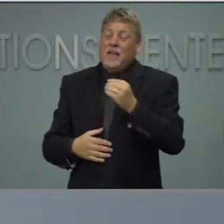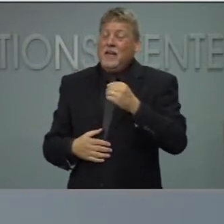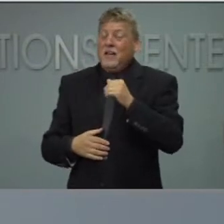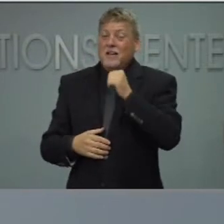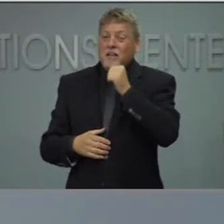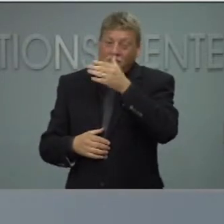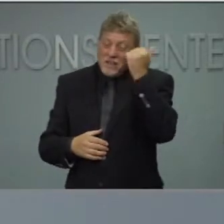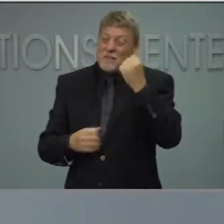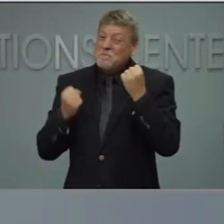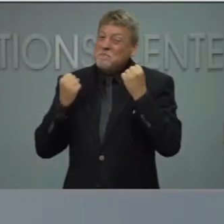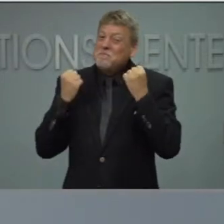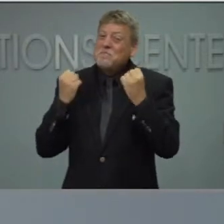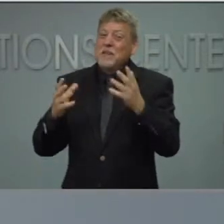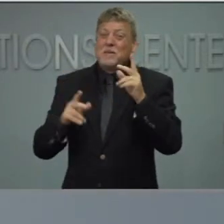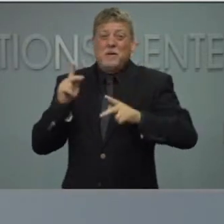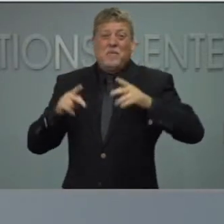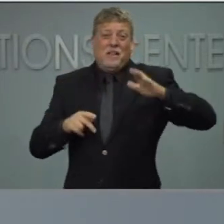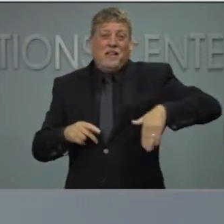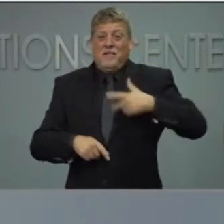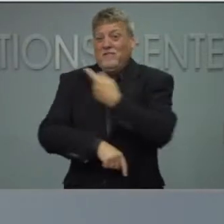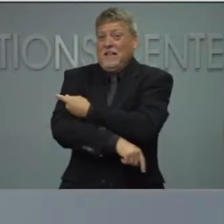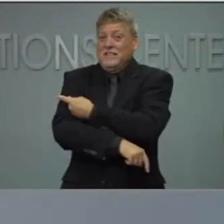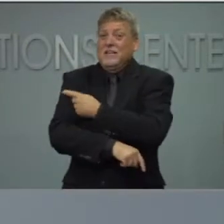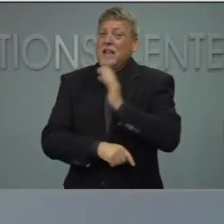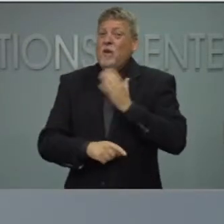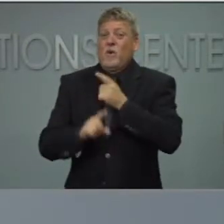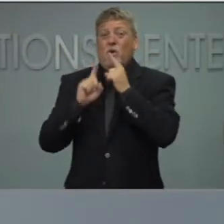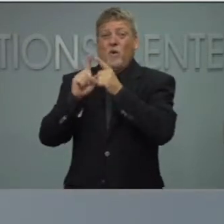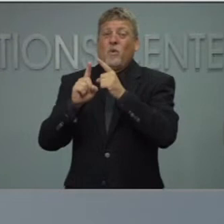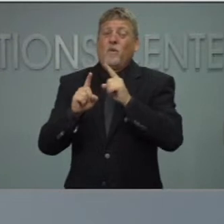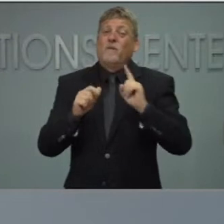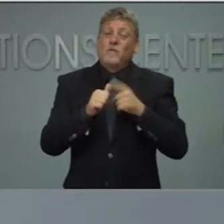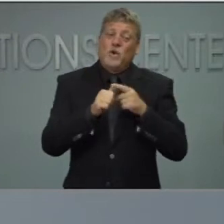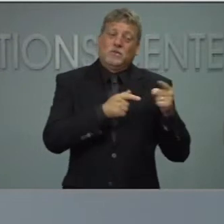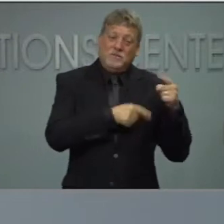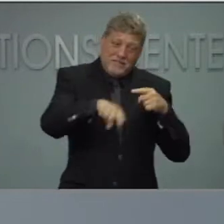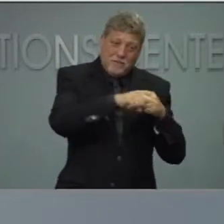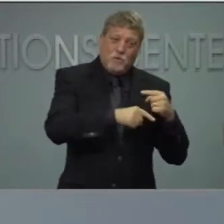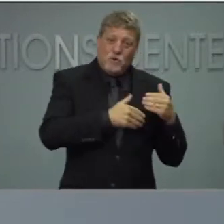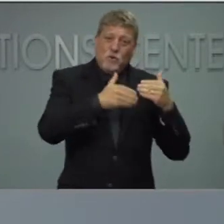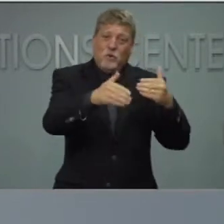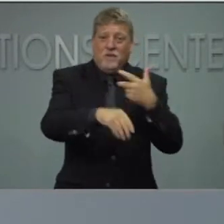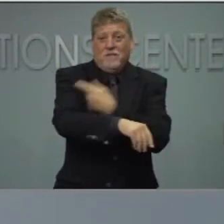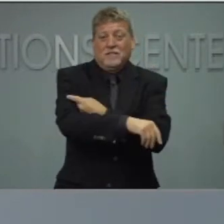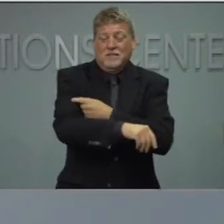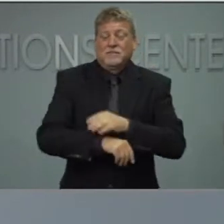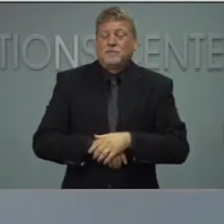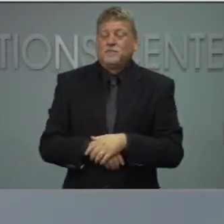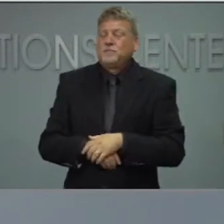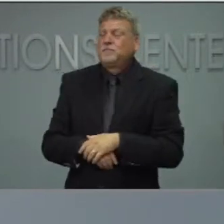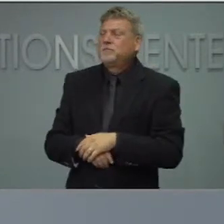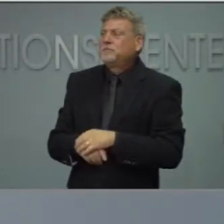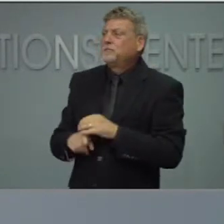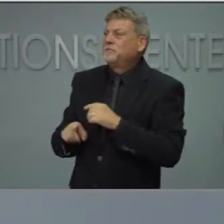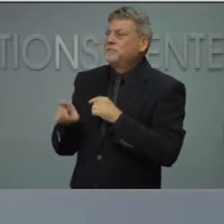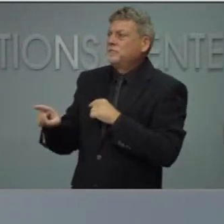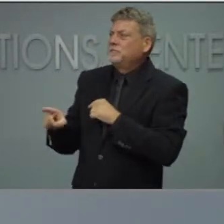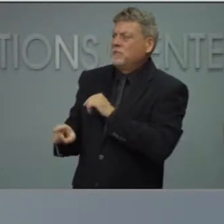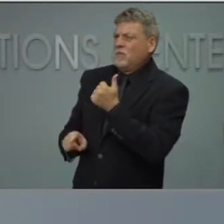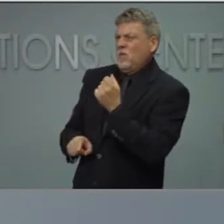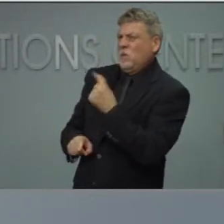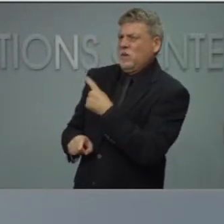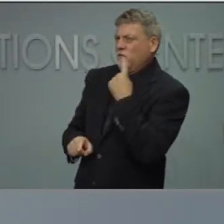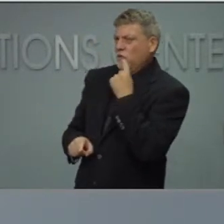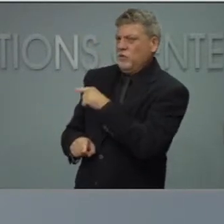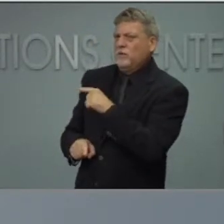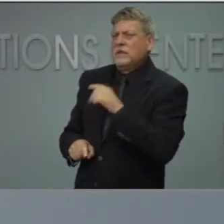unvaccinated, and so our focus continues to be on getting folks vaccinated. Today, the CDC, question would also be for you, mentioned